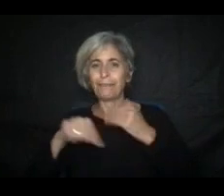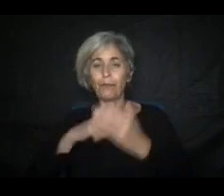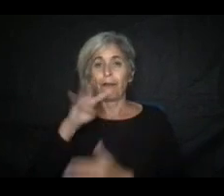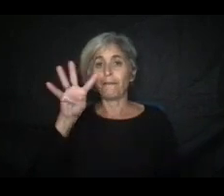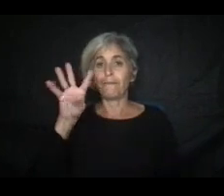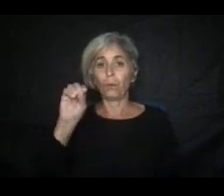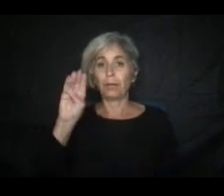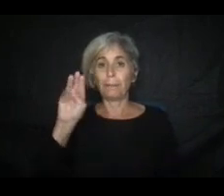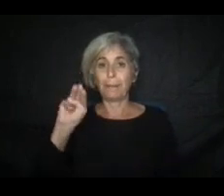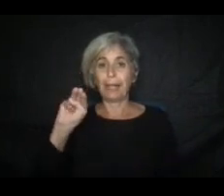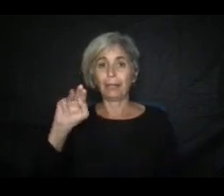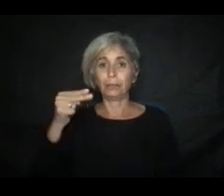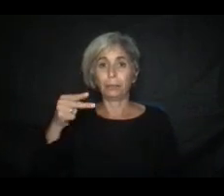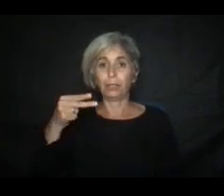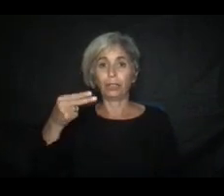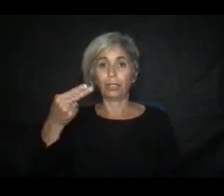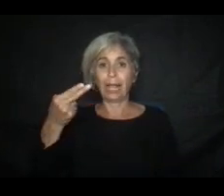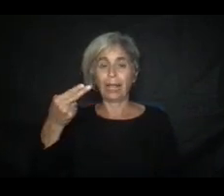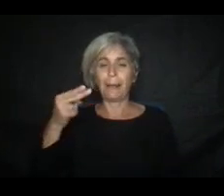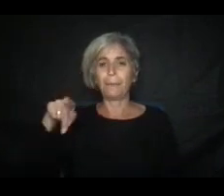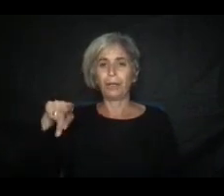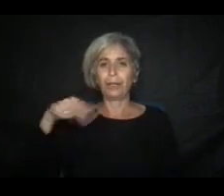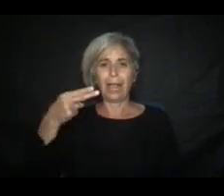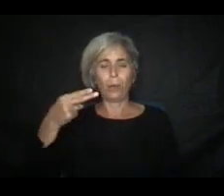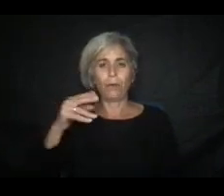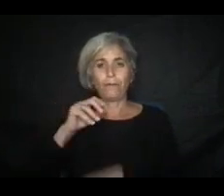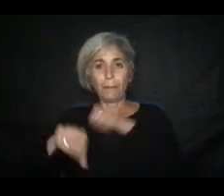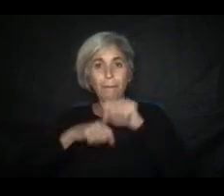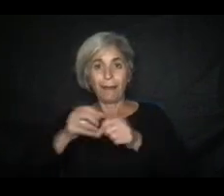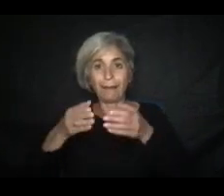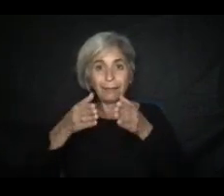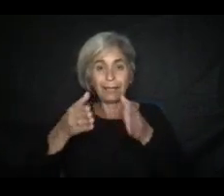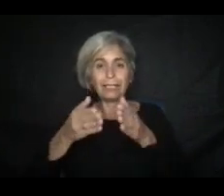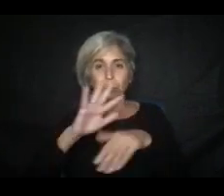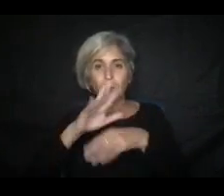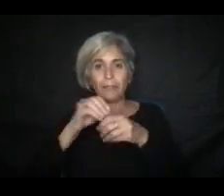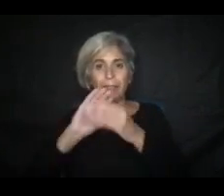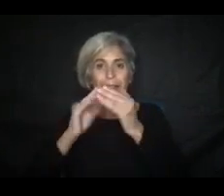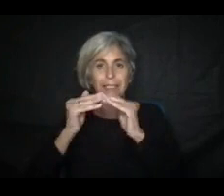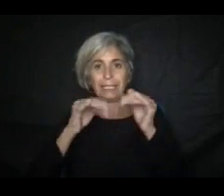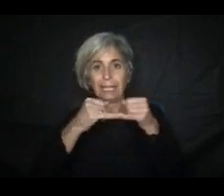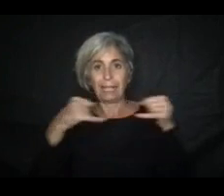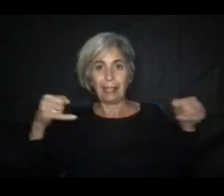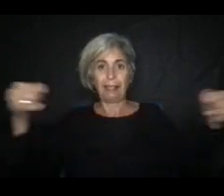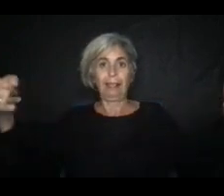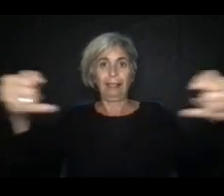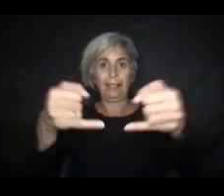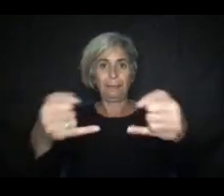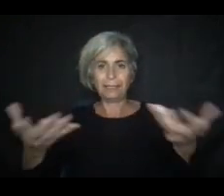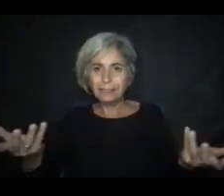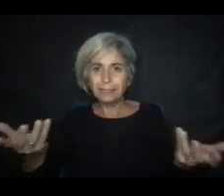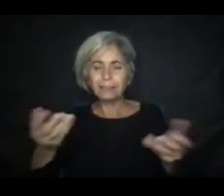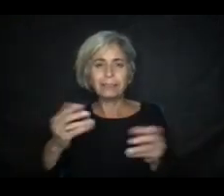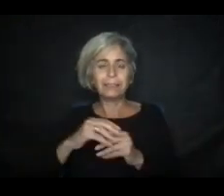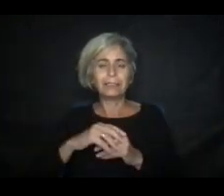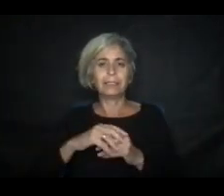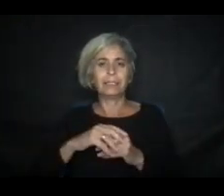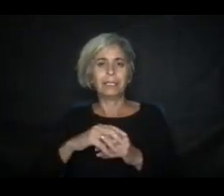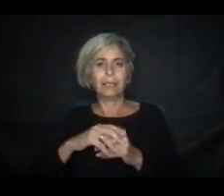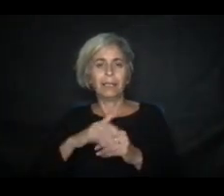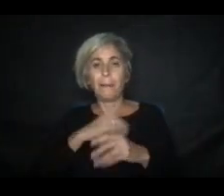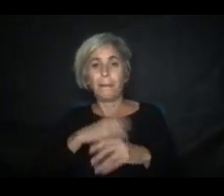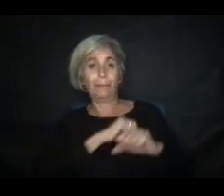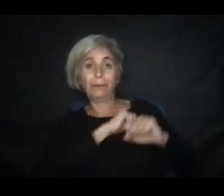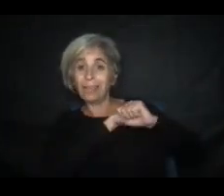40-mile-per-hour or 45-mile-per-hour bike lanes, which is currently within the city limits. So what is that versus